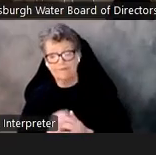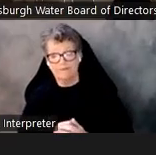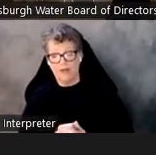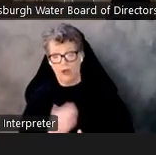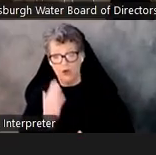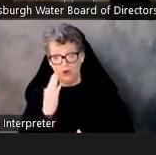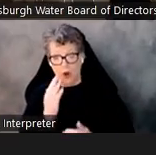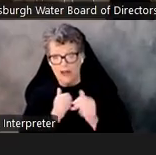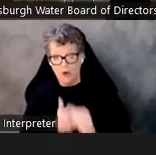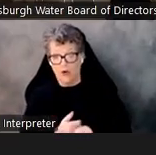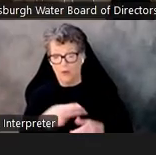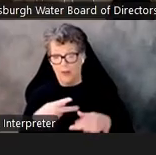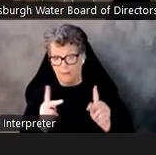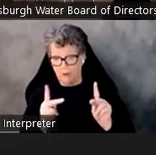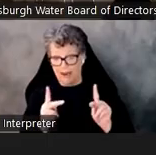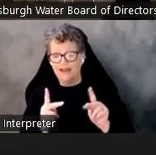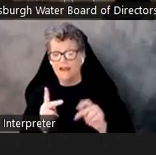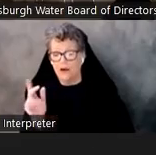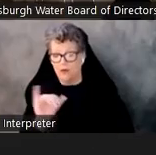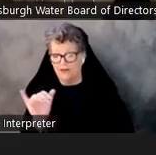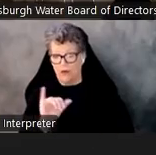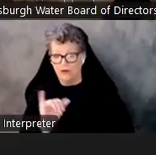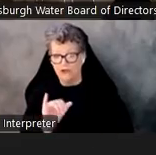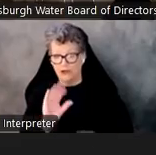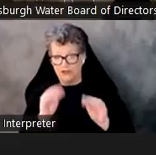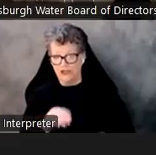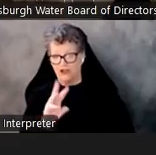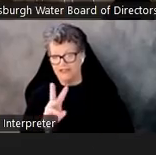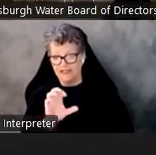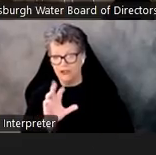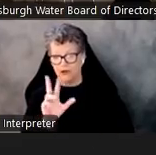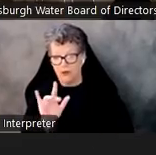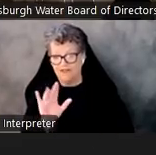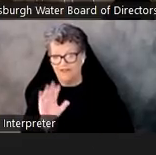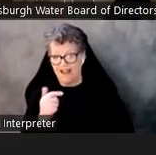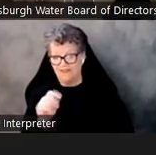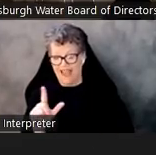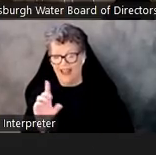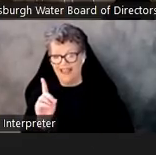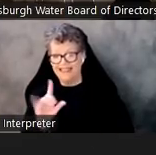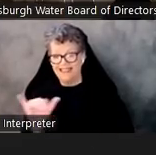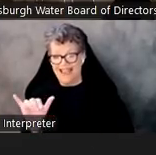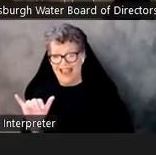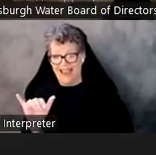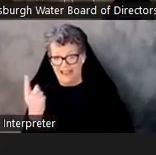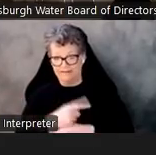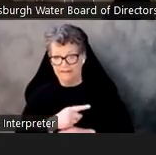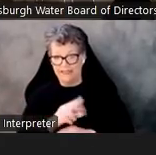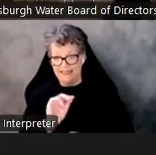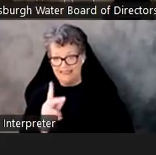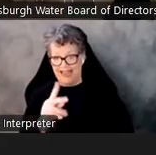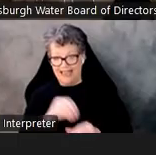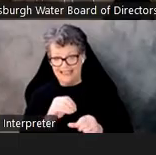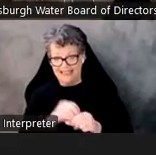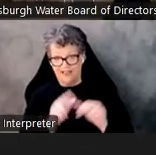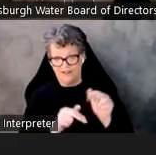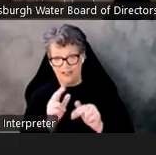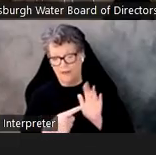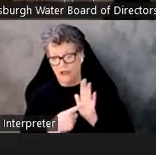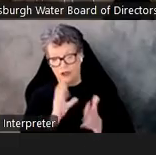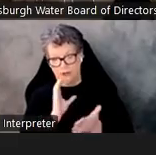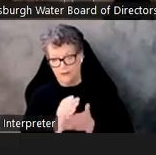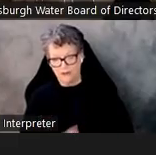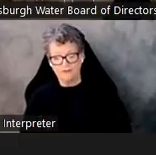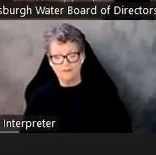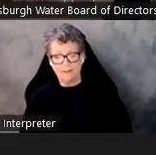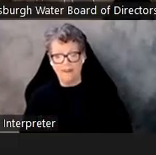accordance with permitting, we have also installed a 625 gallon day tank within the facility, but not shown in this view.